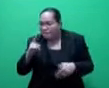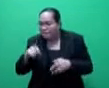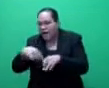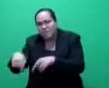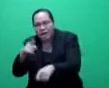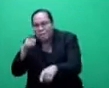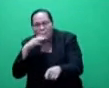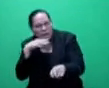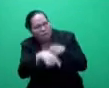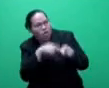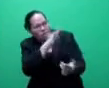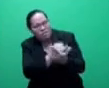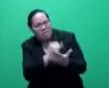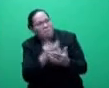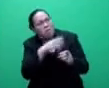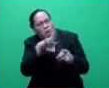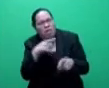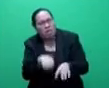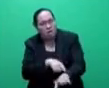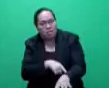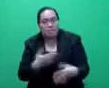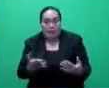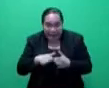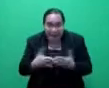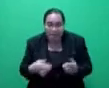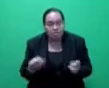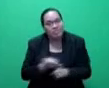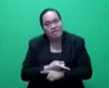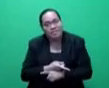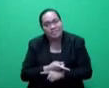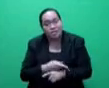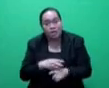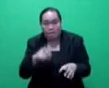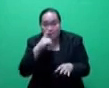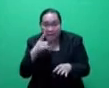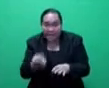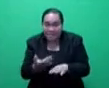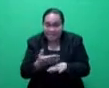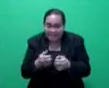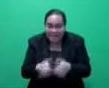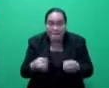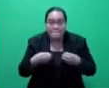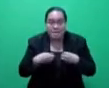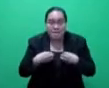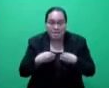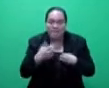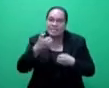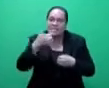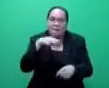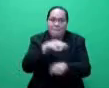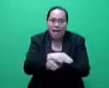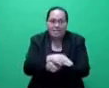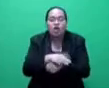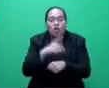the new system, a business license is issued to low-risk businesses that can start business and then have 6 months to